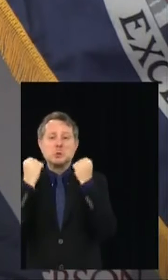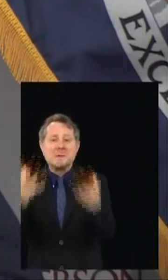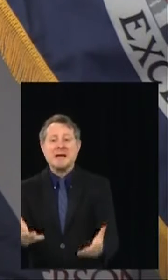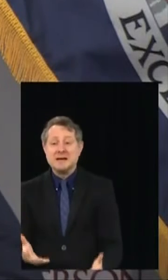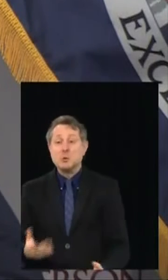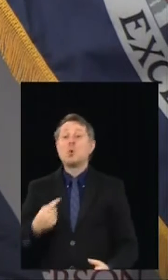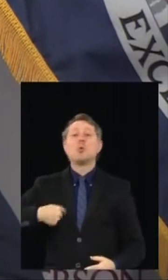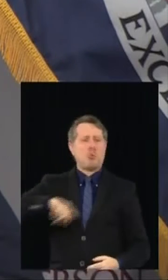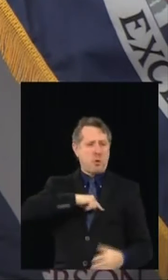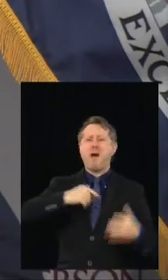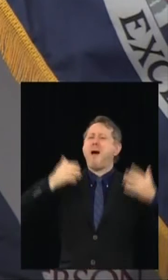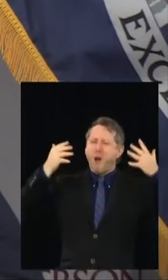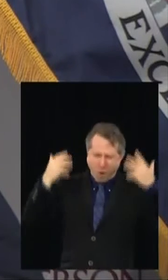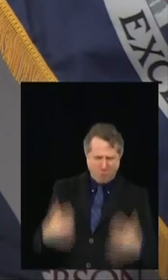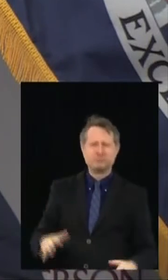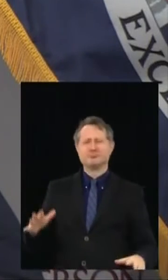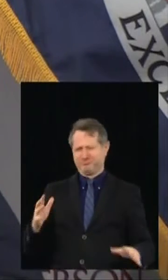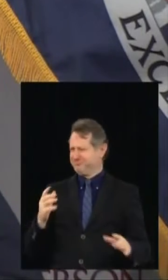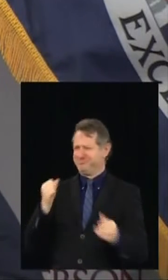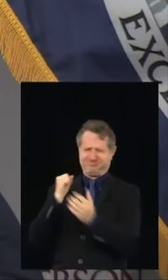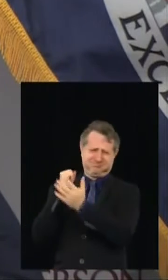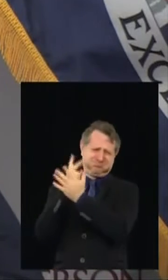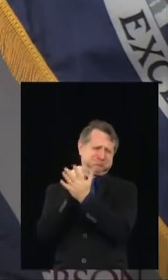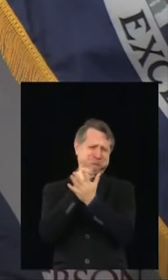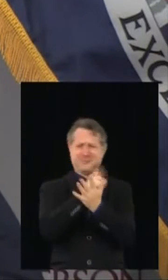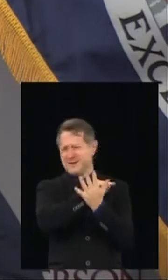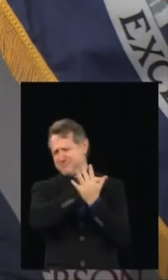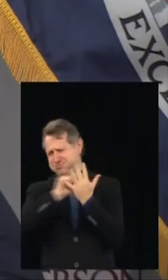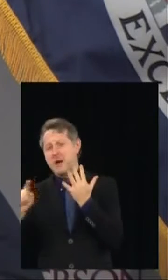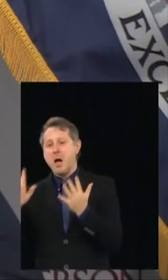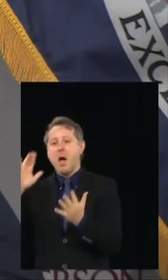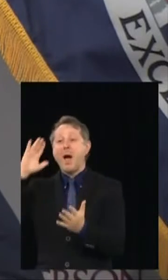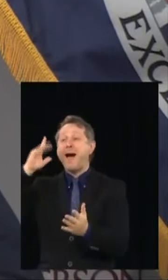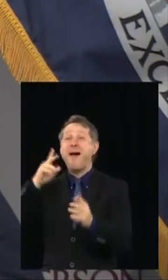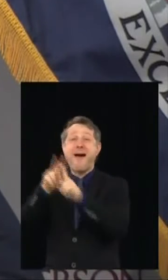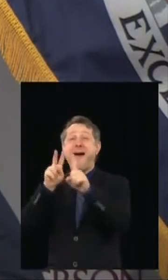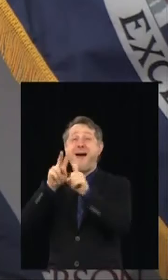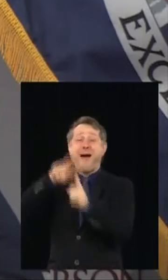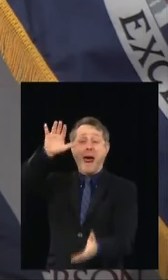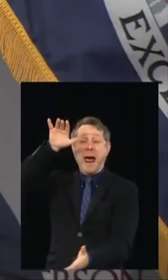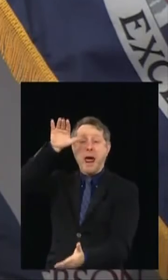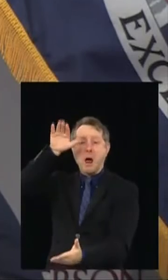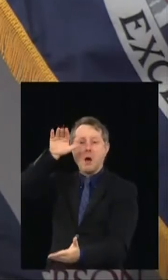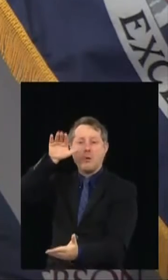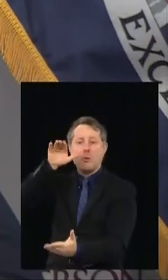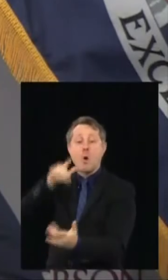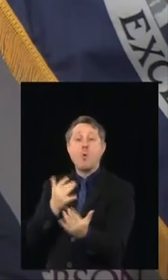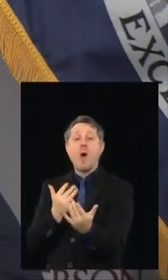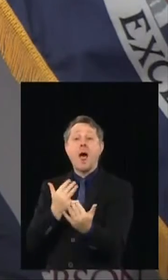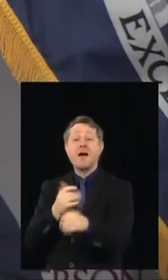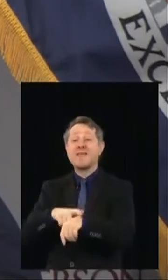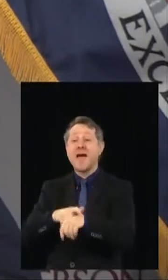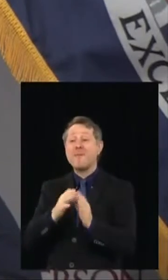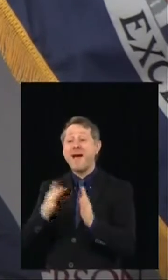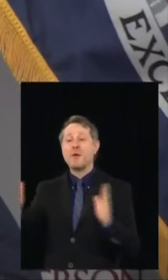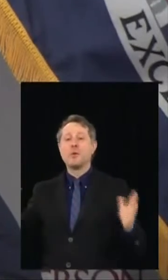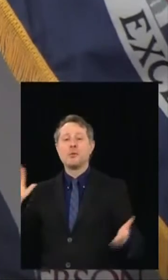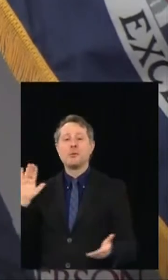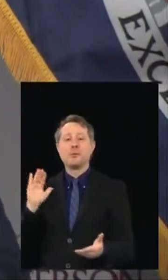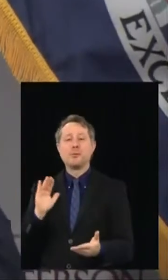reduced dramatically the wait time and the response time. Melissa may have